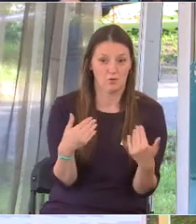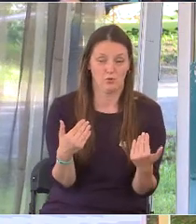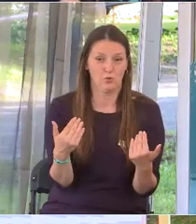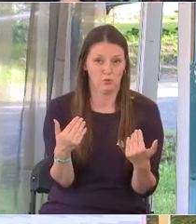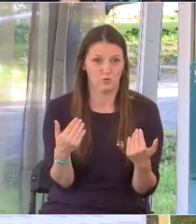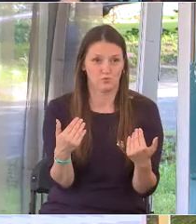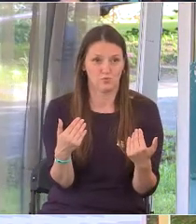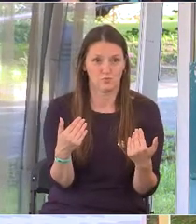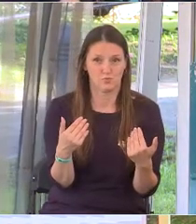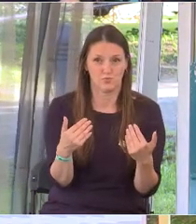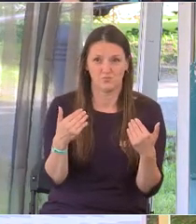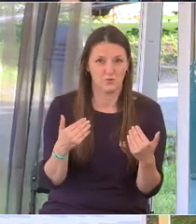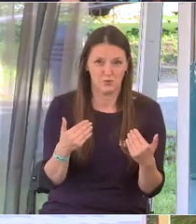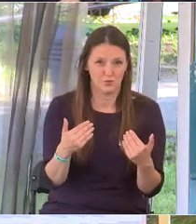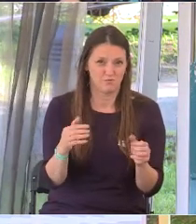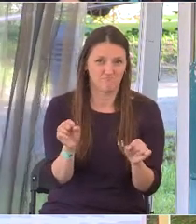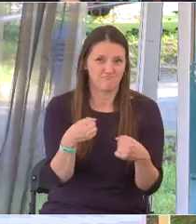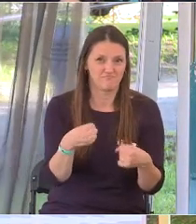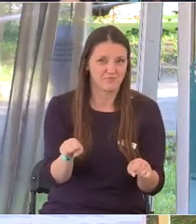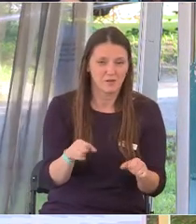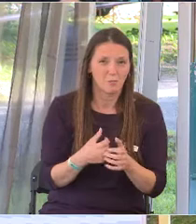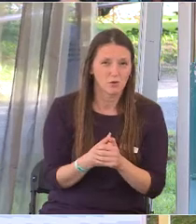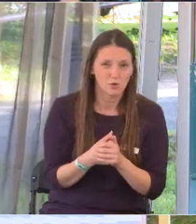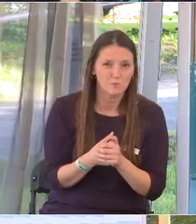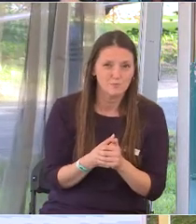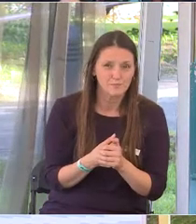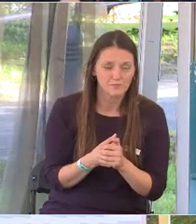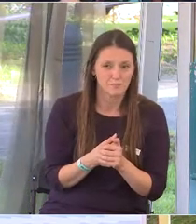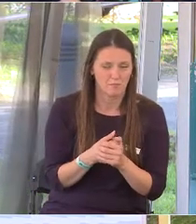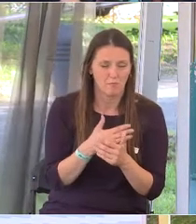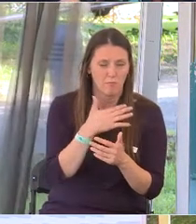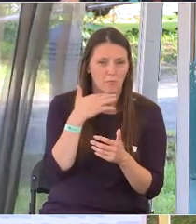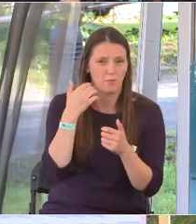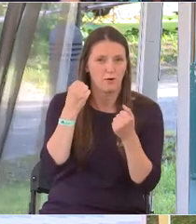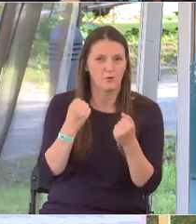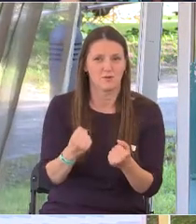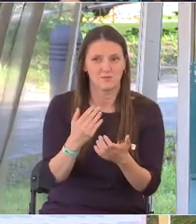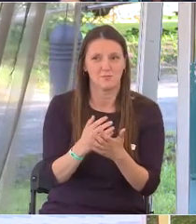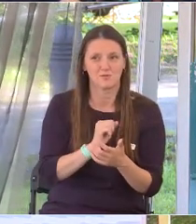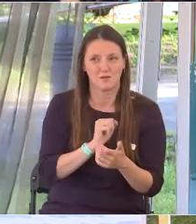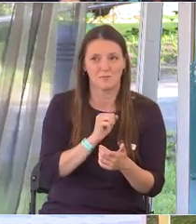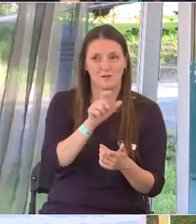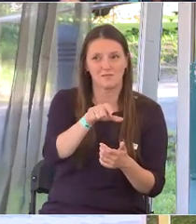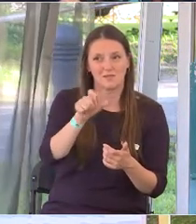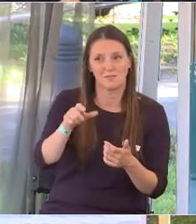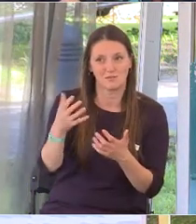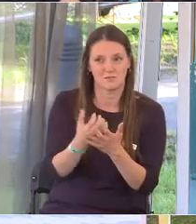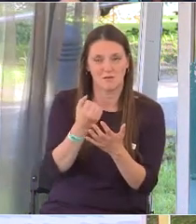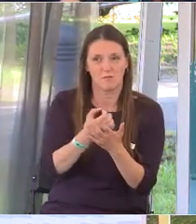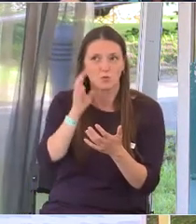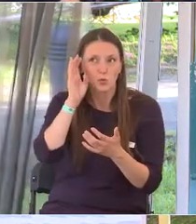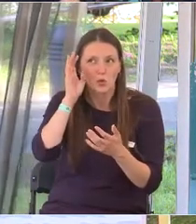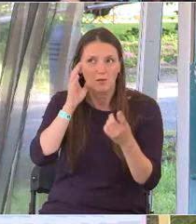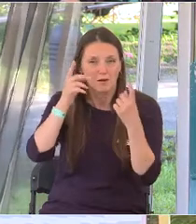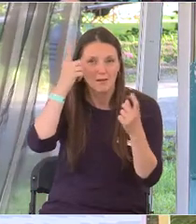Nowadays, it's not the case anymore. And so it's much more complicated because people are getting information from outside of the